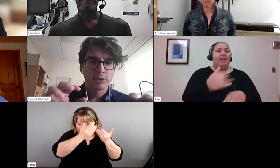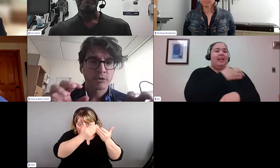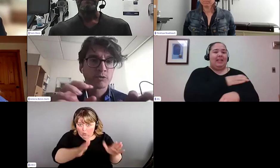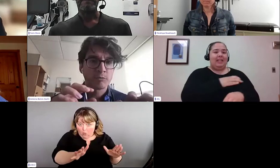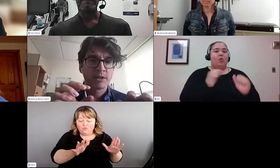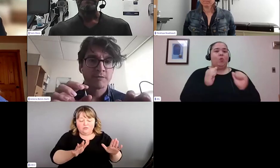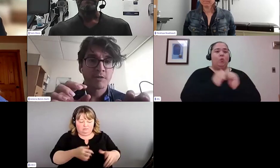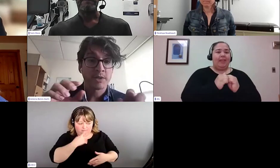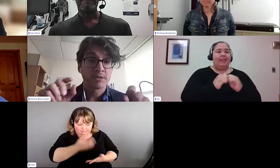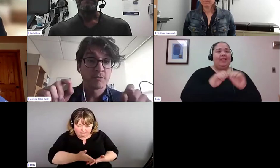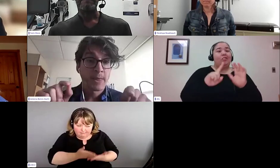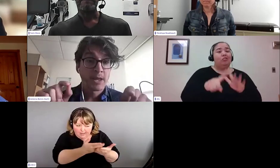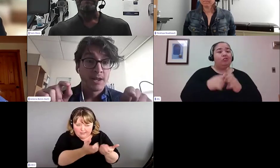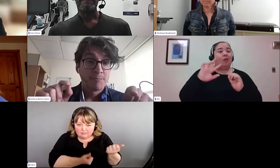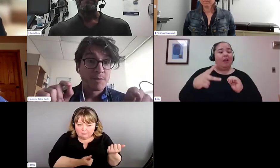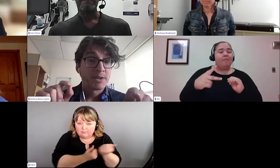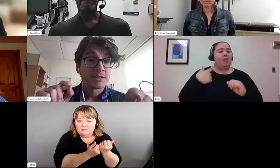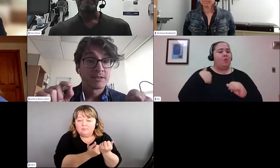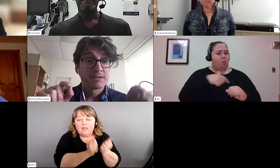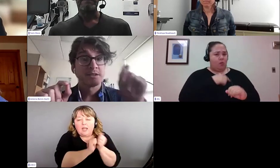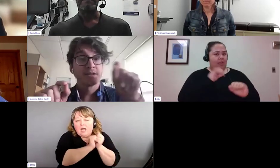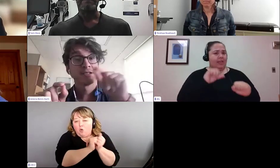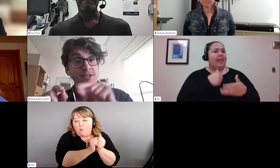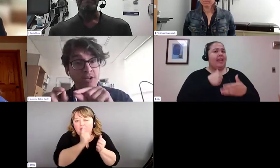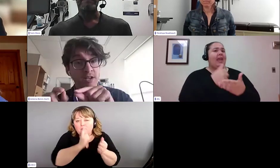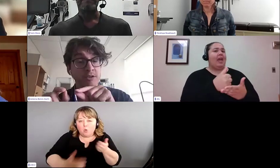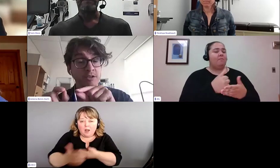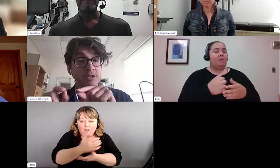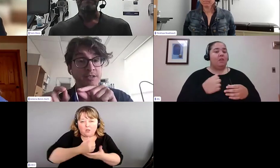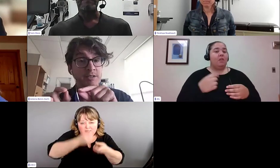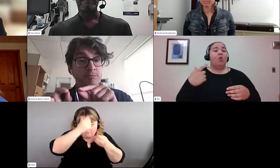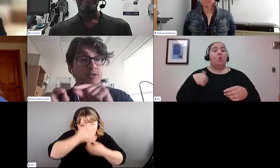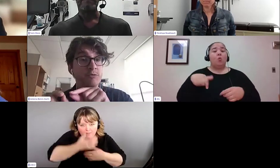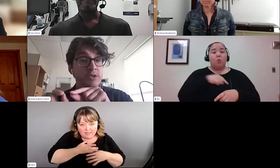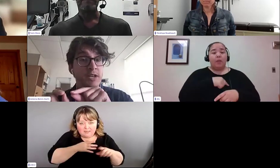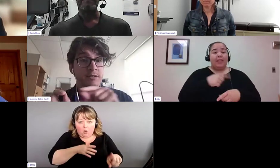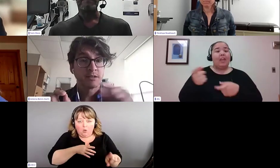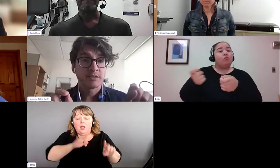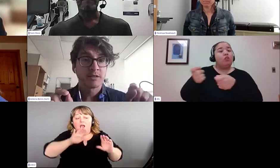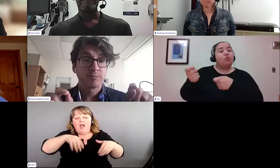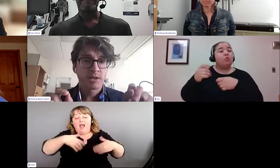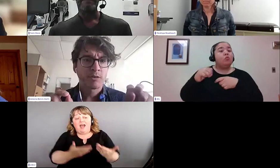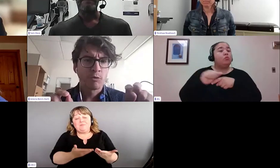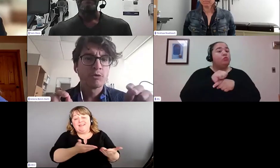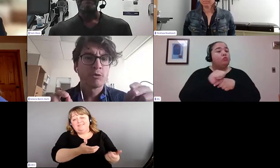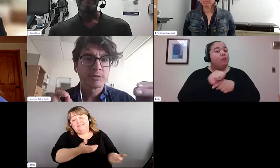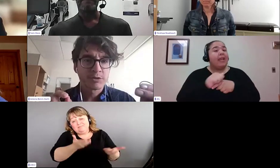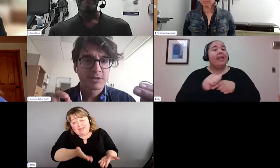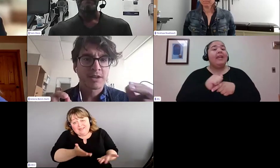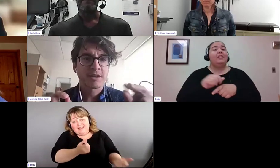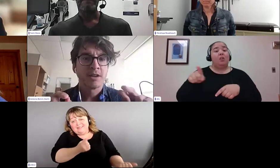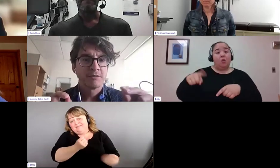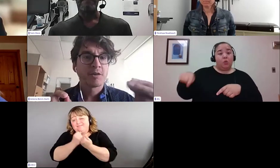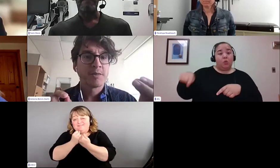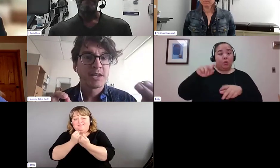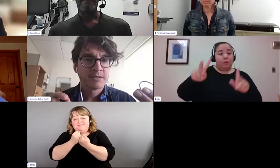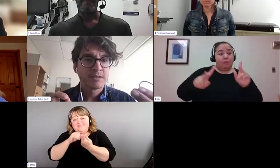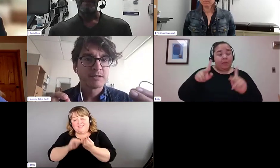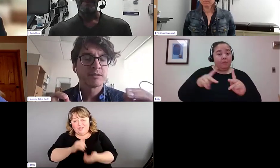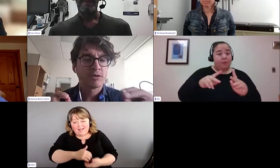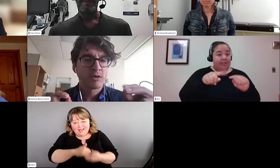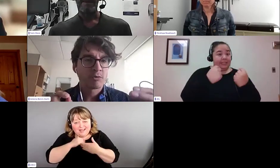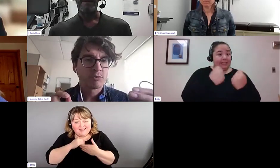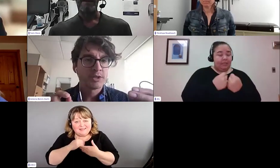startup. We said, we can help you, we can accompany for recruiting and for training. Now it's those people from the team